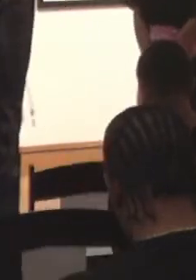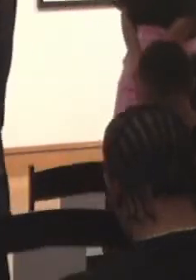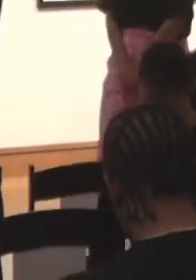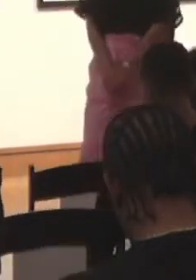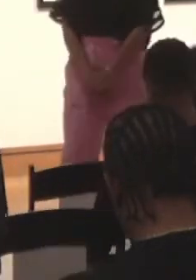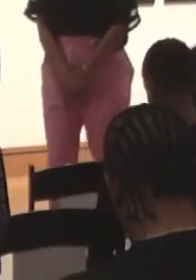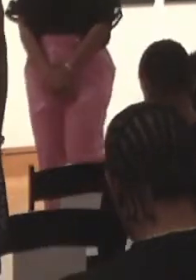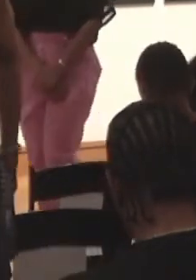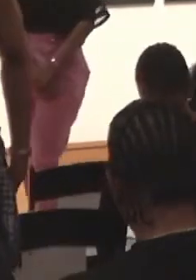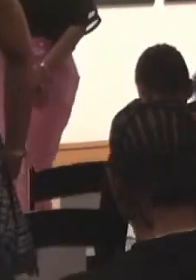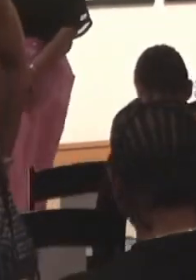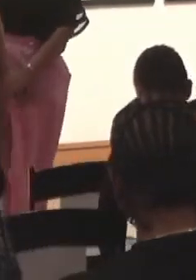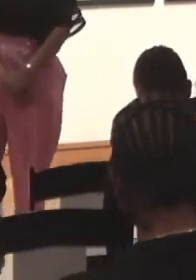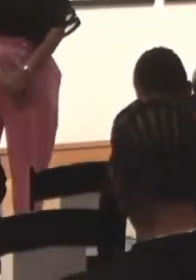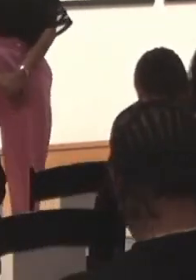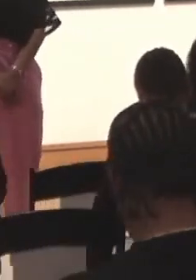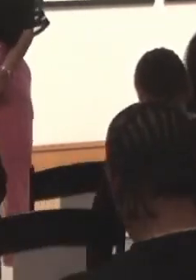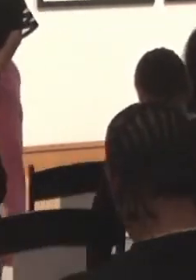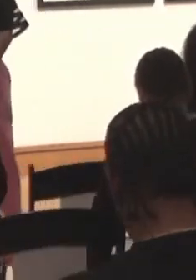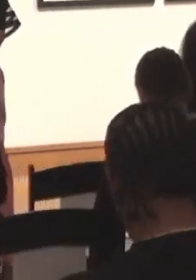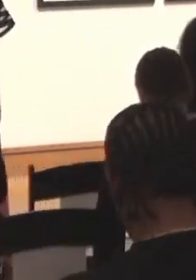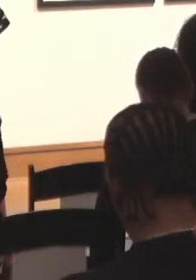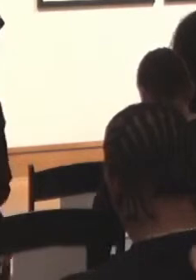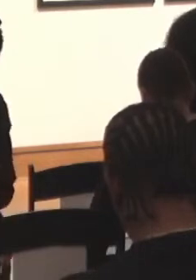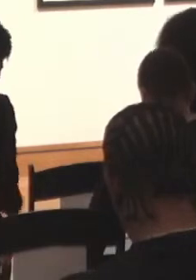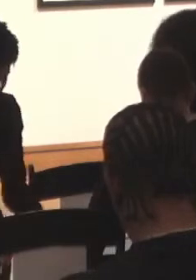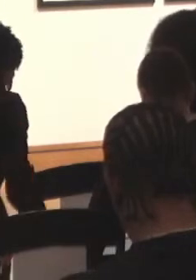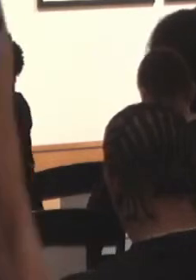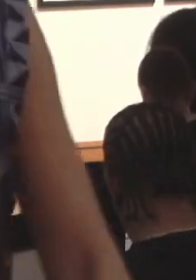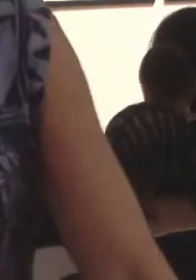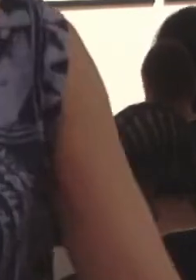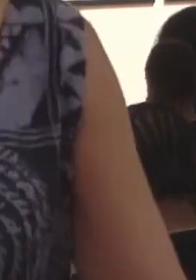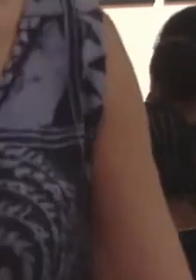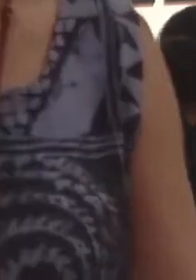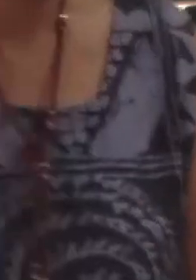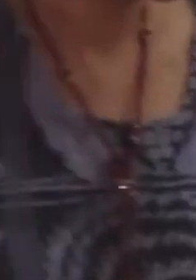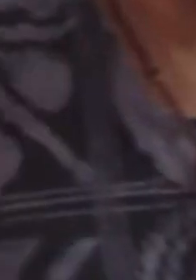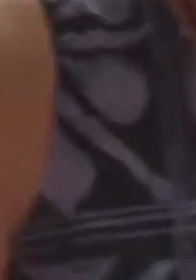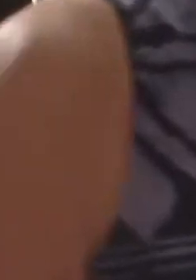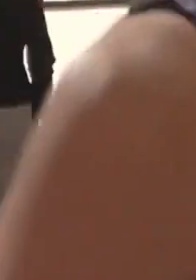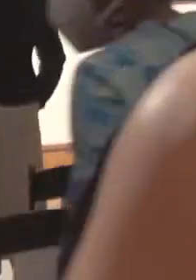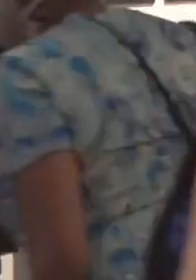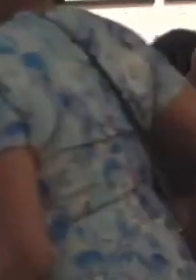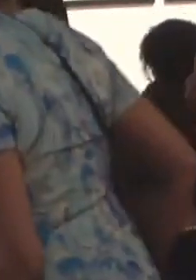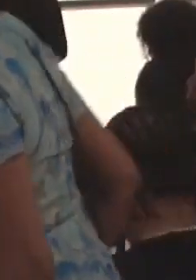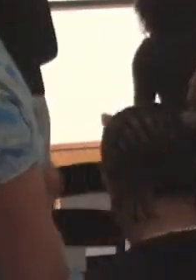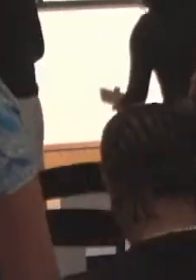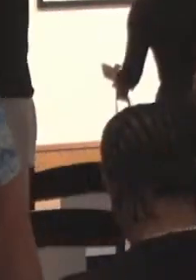Please join us for a reception outside. We can Get a drink. Get some food. ask the